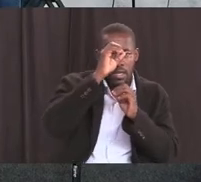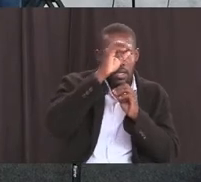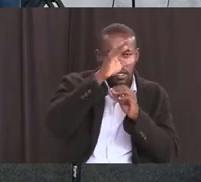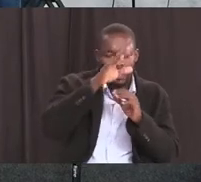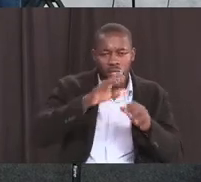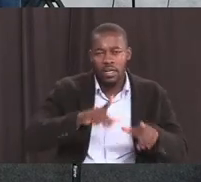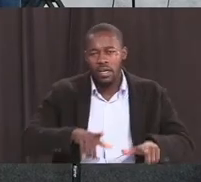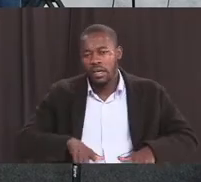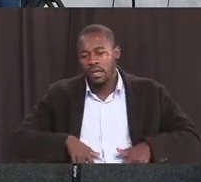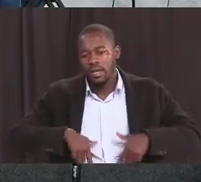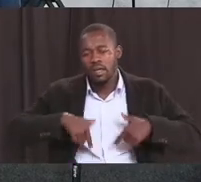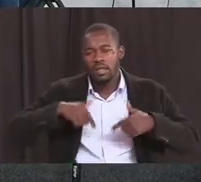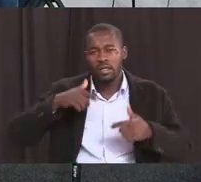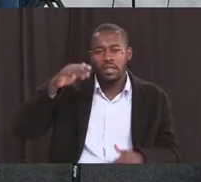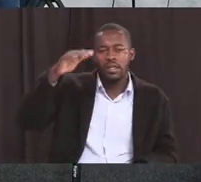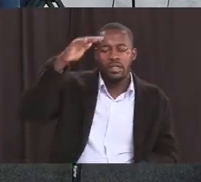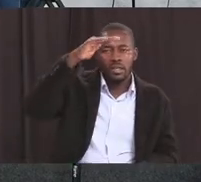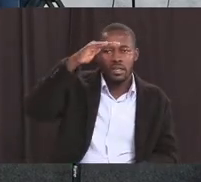Hosanna in the